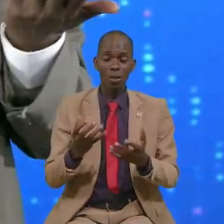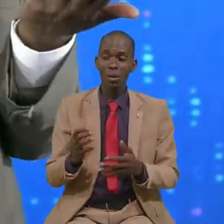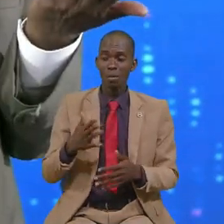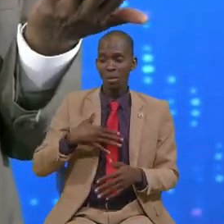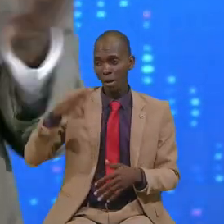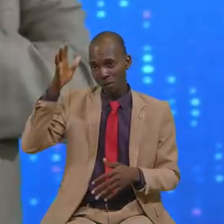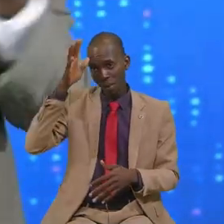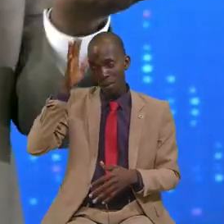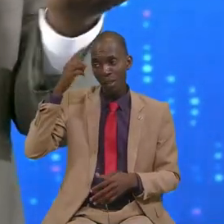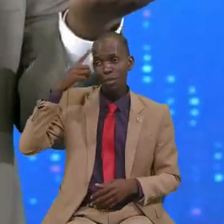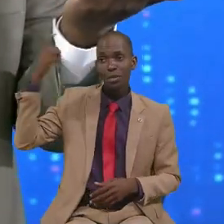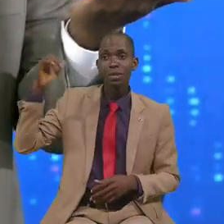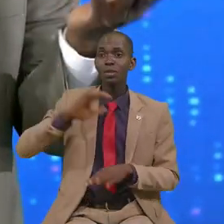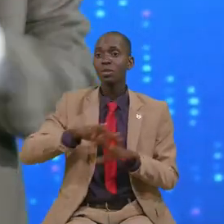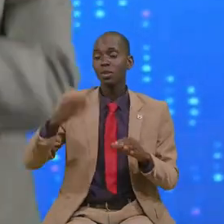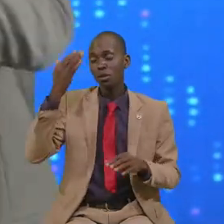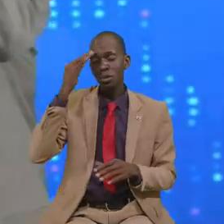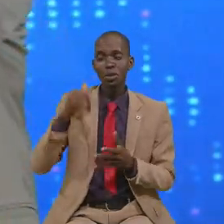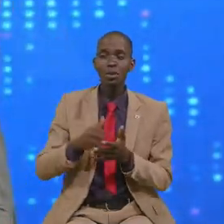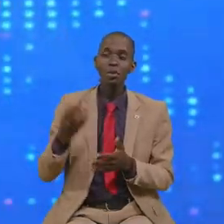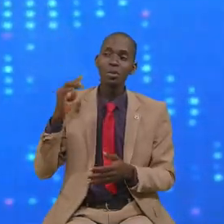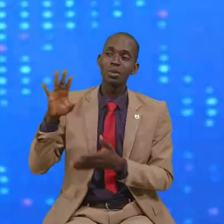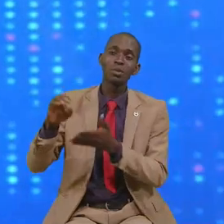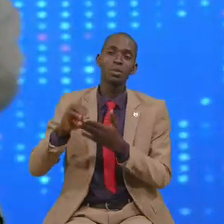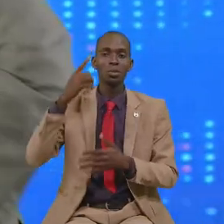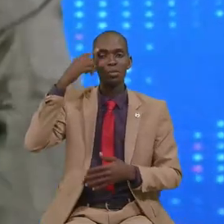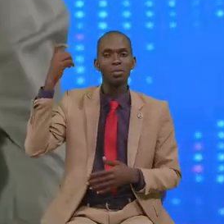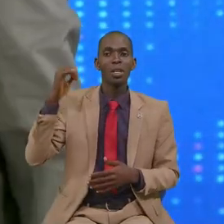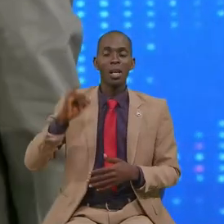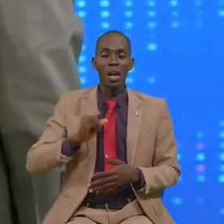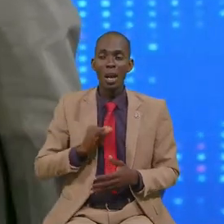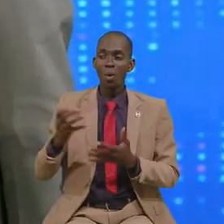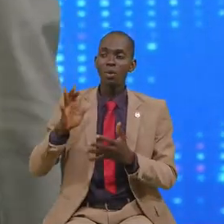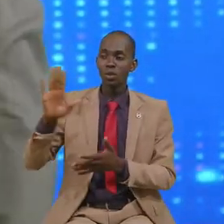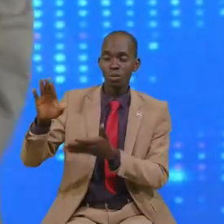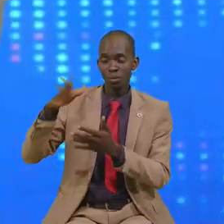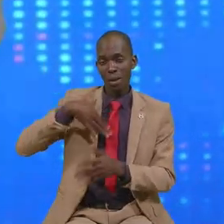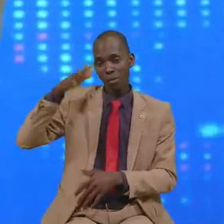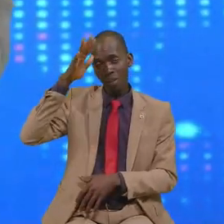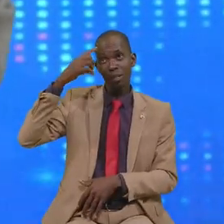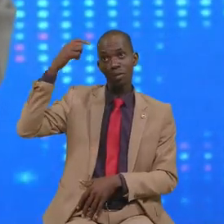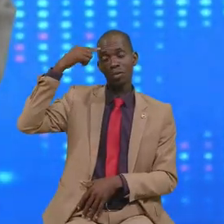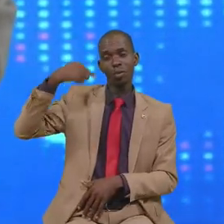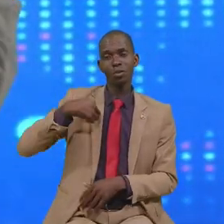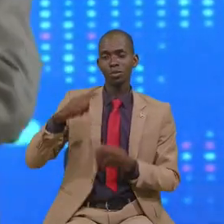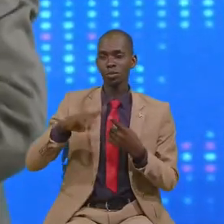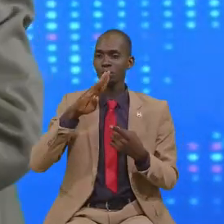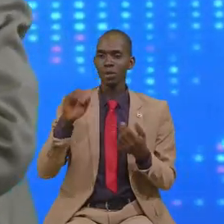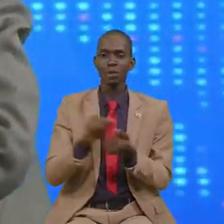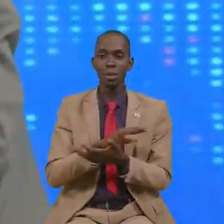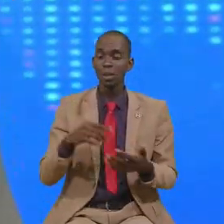didn't know it was my dream. It was his dream. I wanted the dream to collapse. And I said, "No